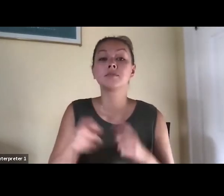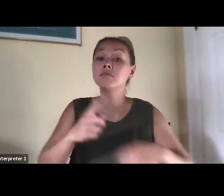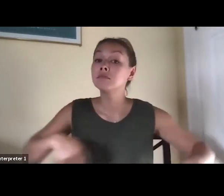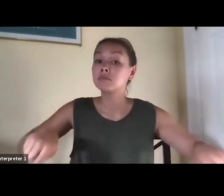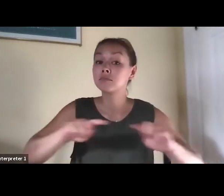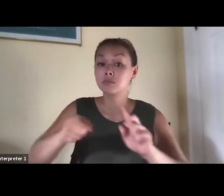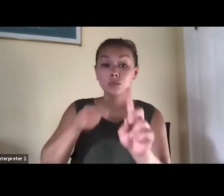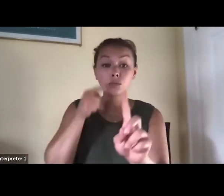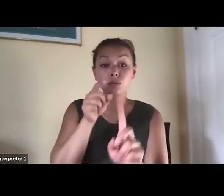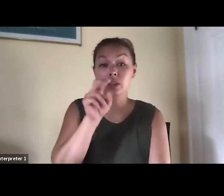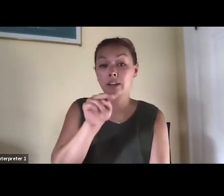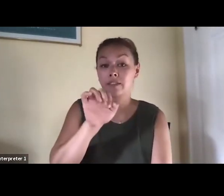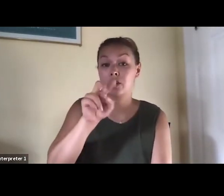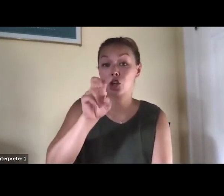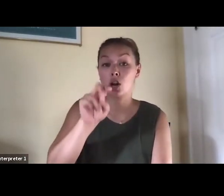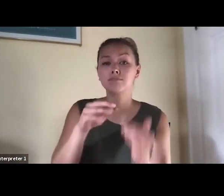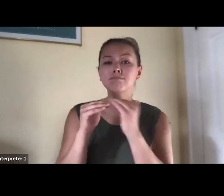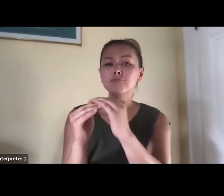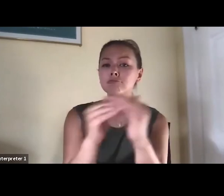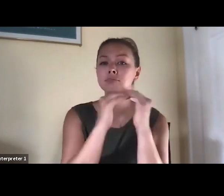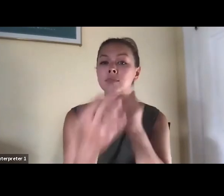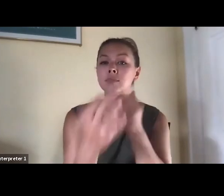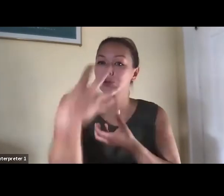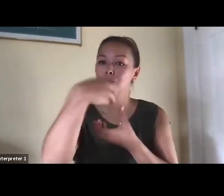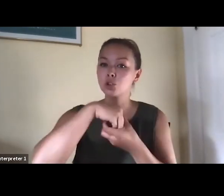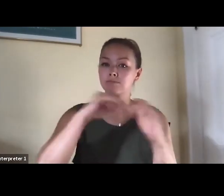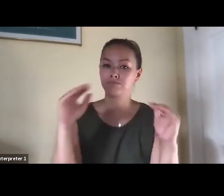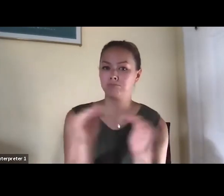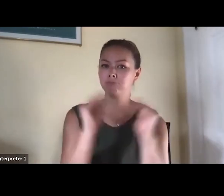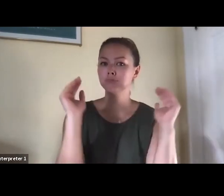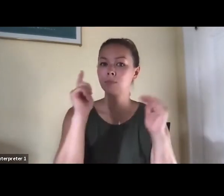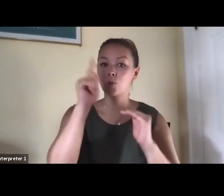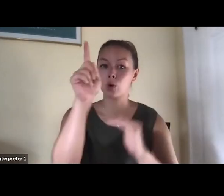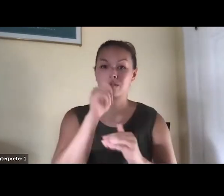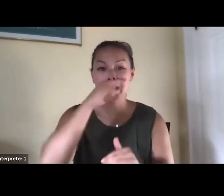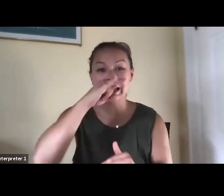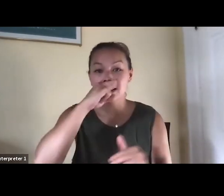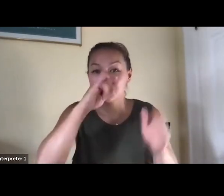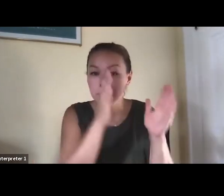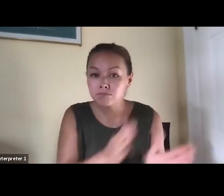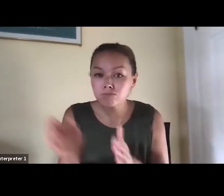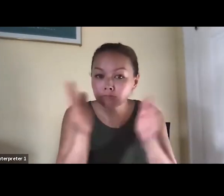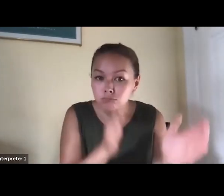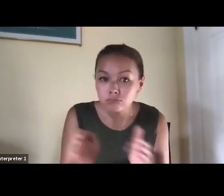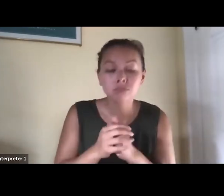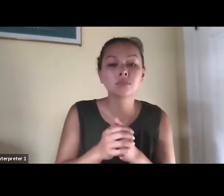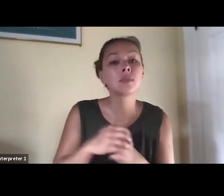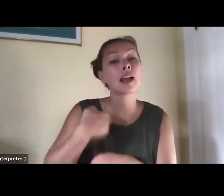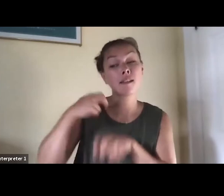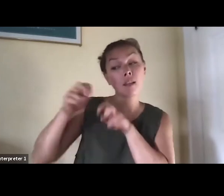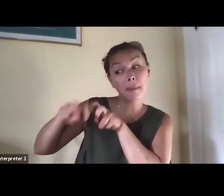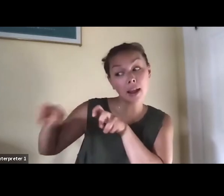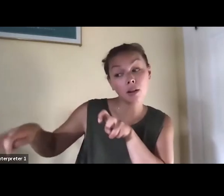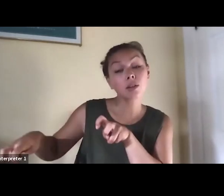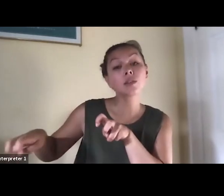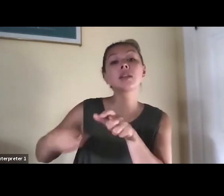accessibility within children's programming. The conversation part of the initiative is the panel, and the action part is a pitch package that myself,